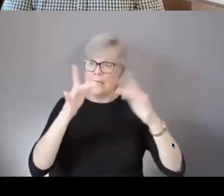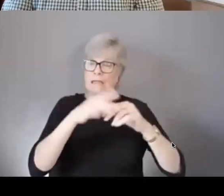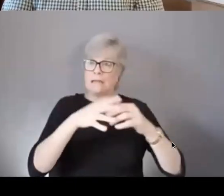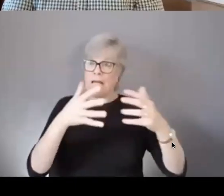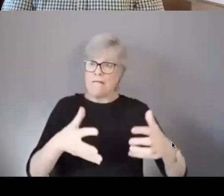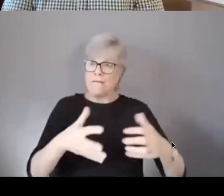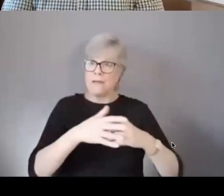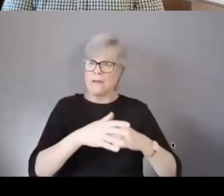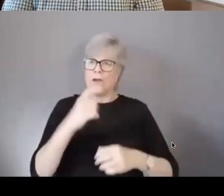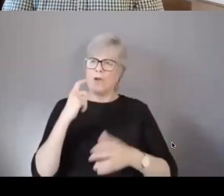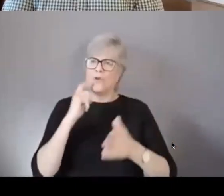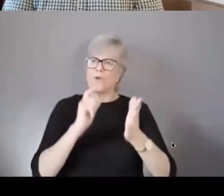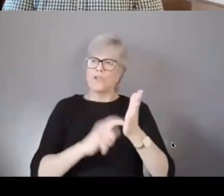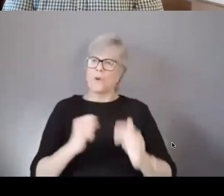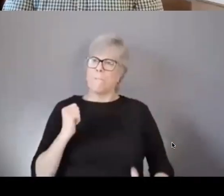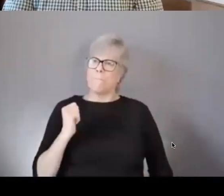Notice your back against the chair.